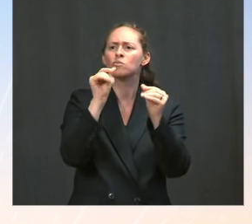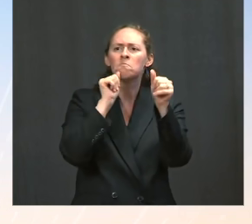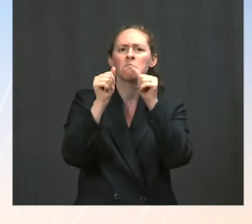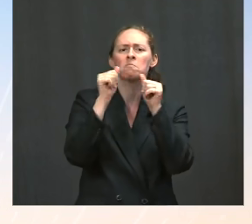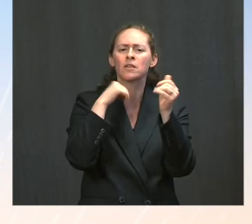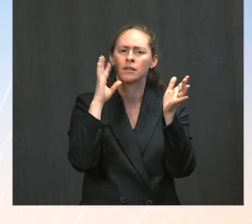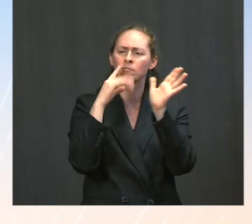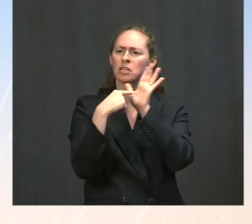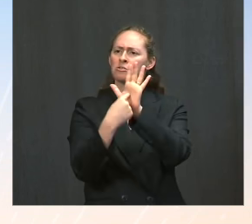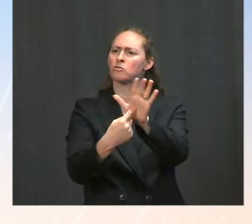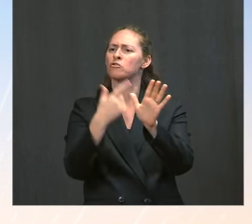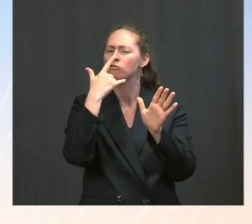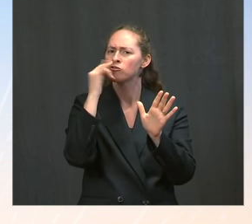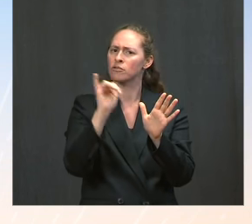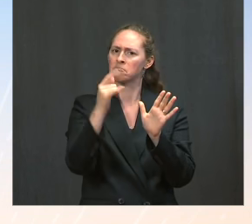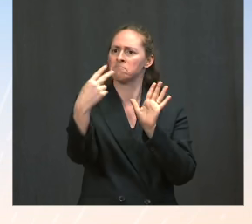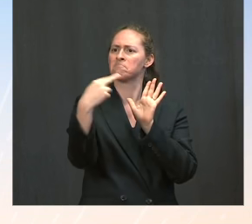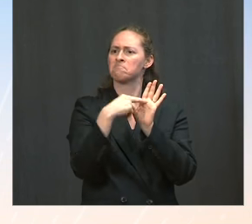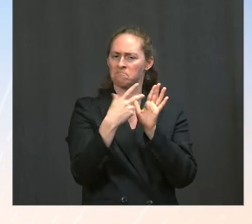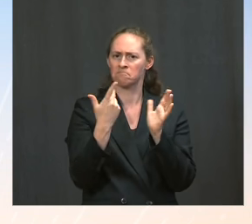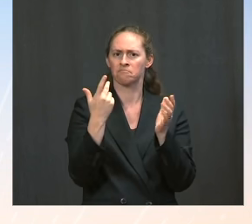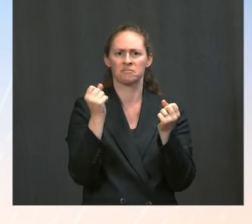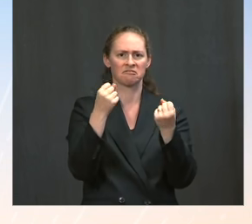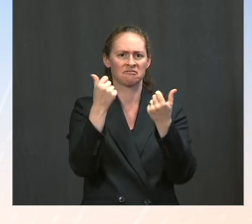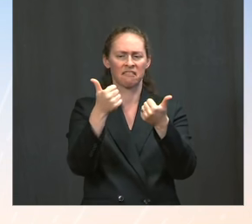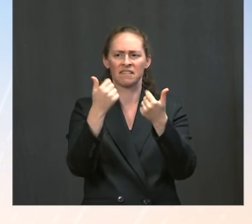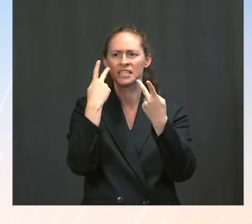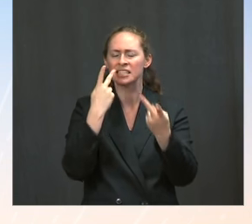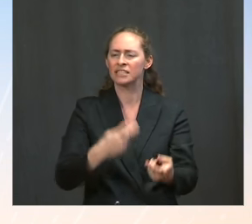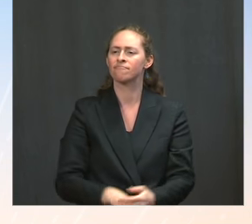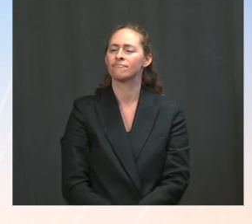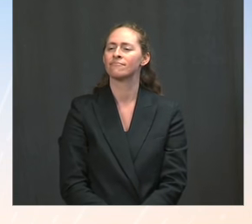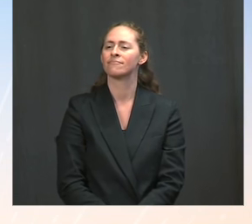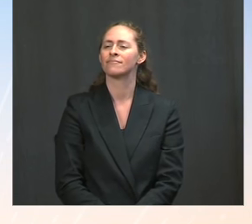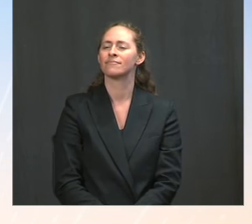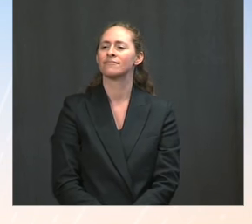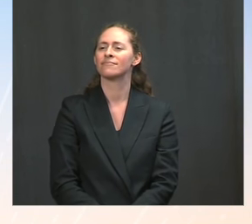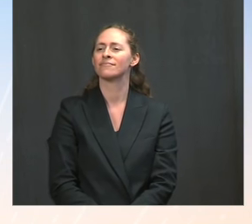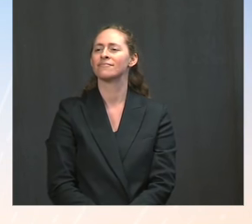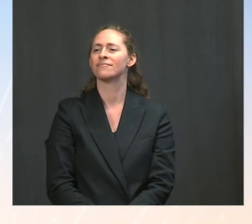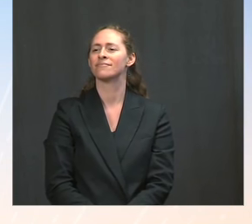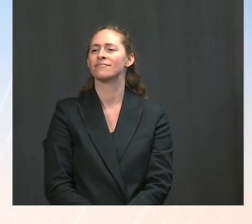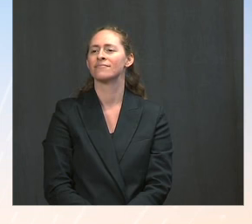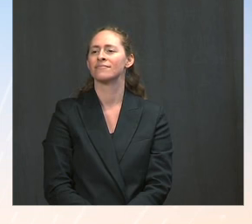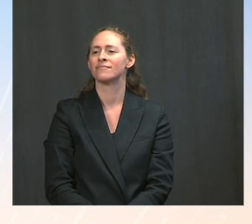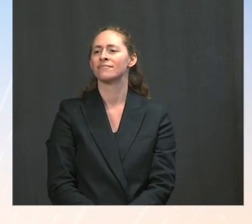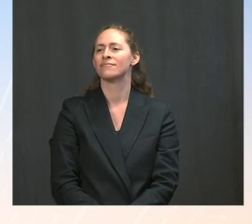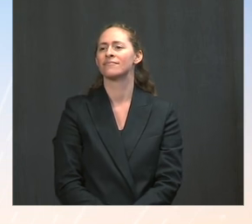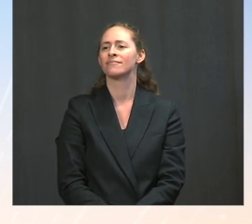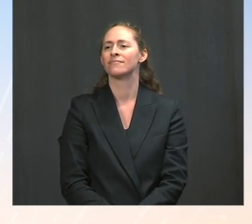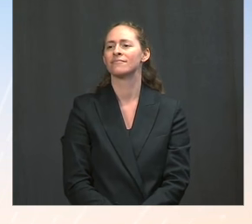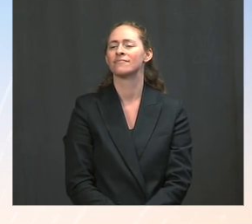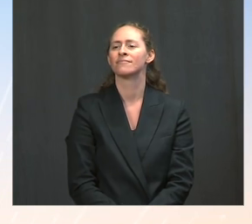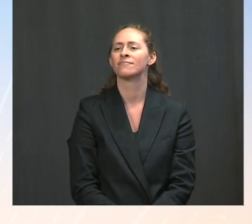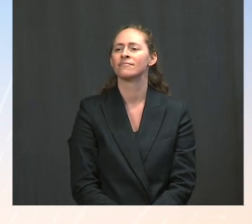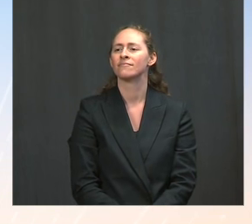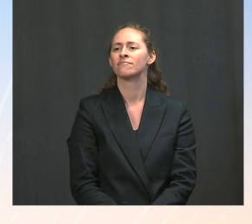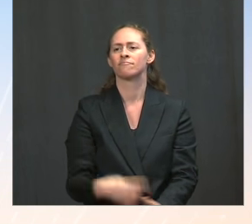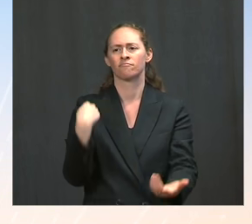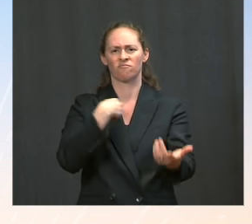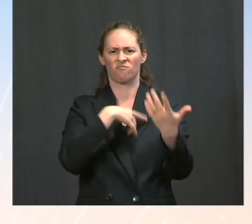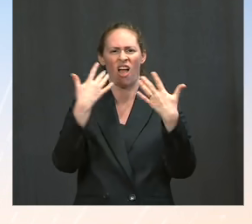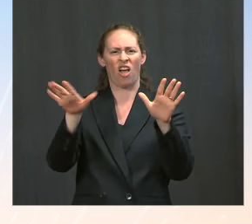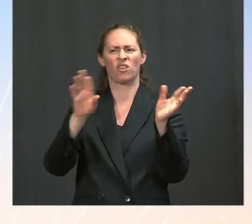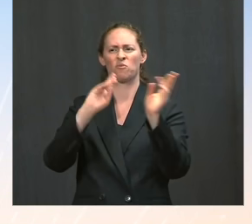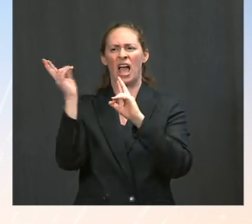we are, at the get-go, putting in place accountability measures. And this is something I am very serious